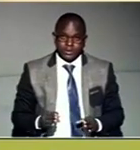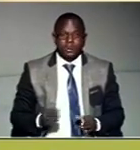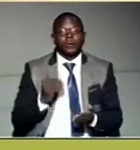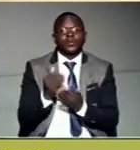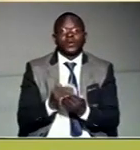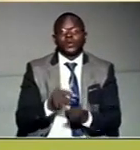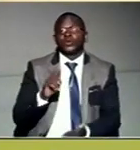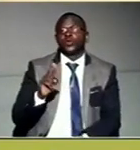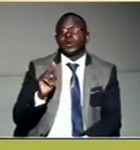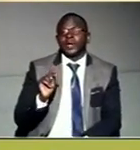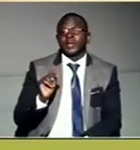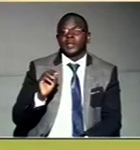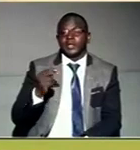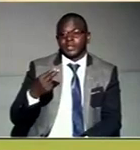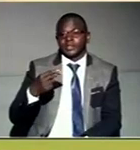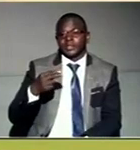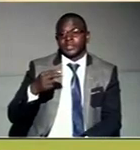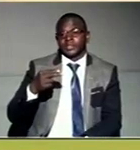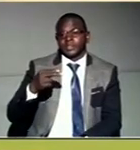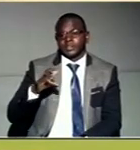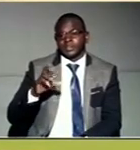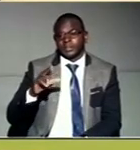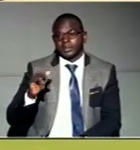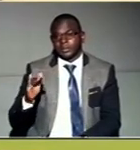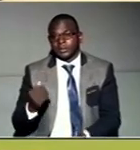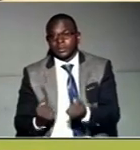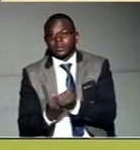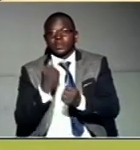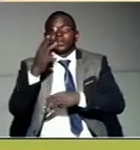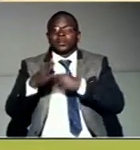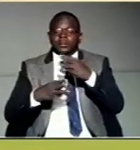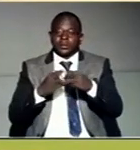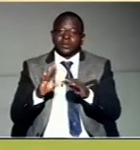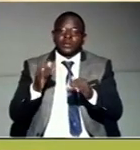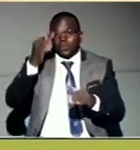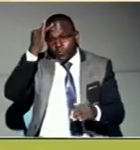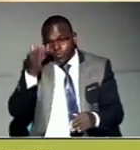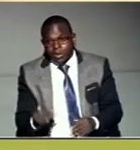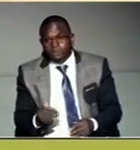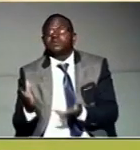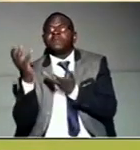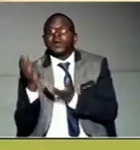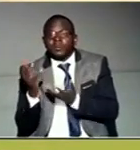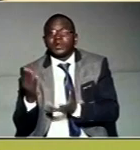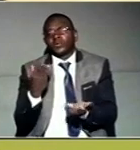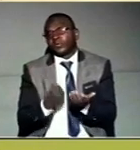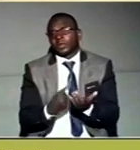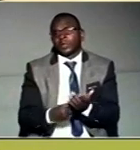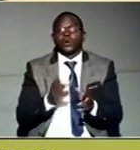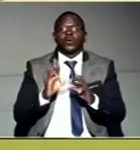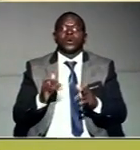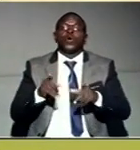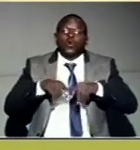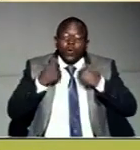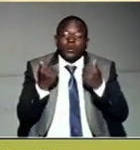Because UNHCR is supported by the globe. The world community supports the UNHCR. Why should it be a burden of Uganda? We're already